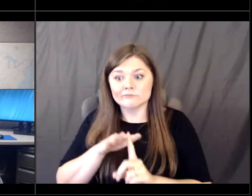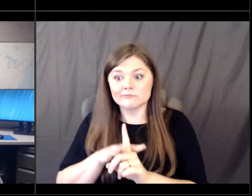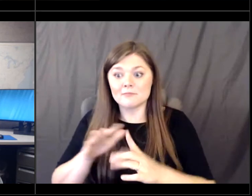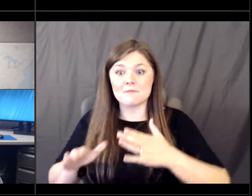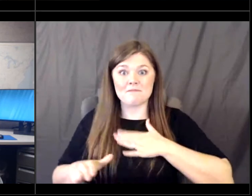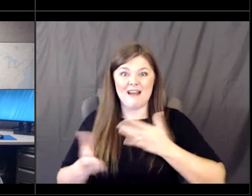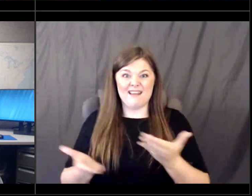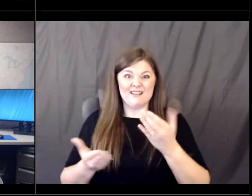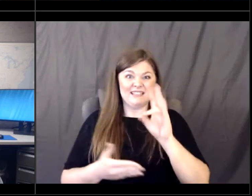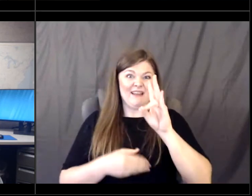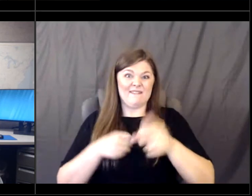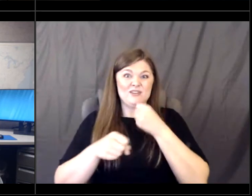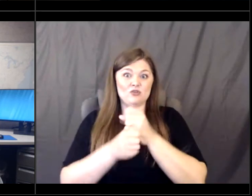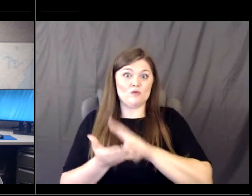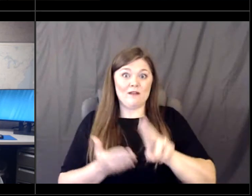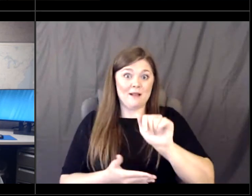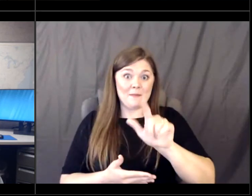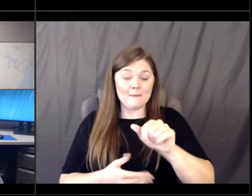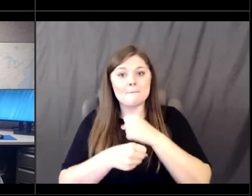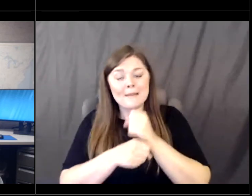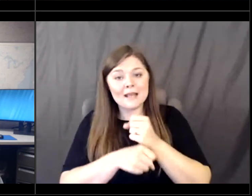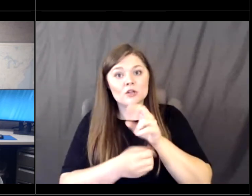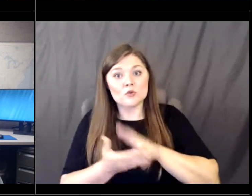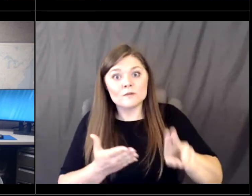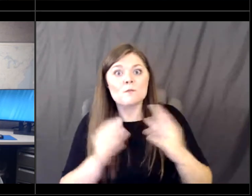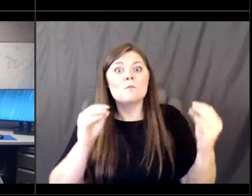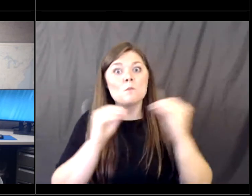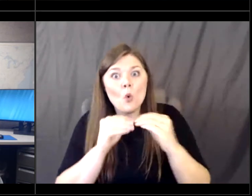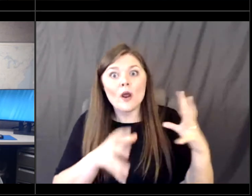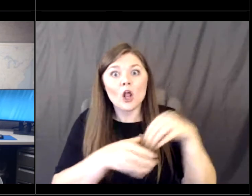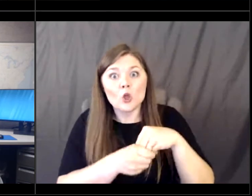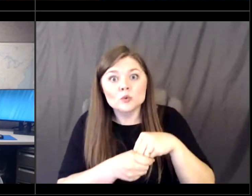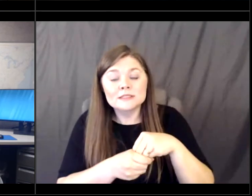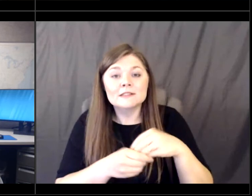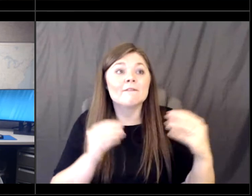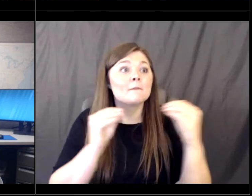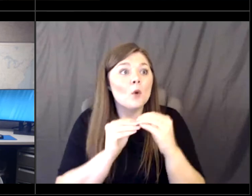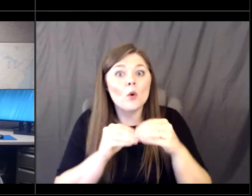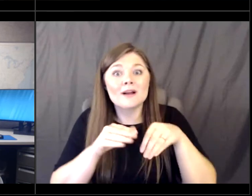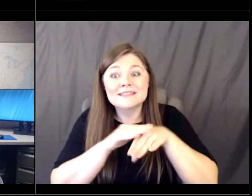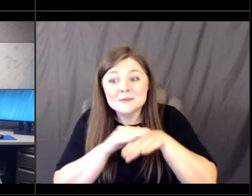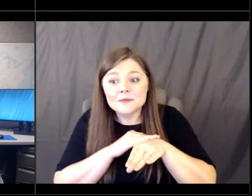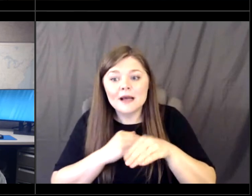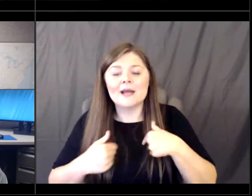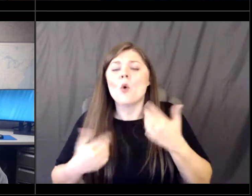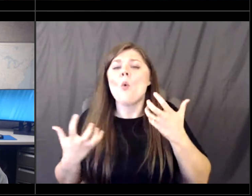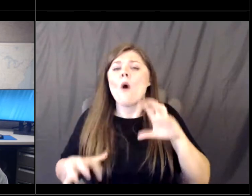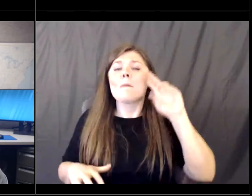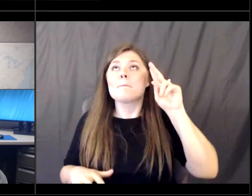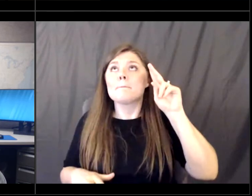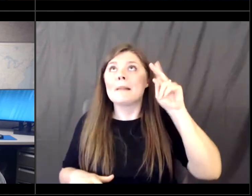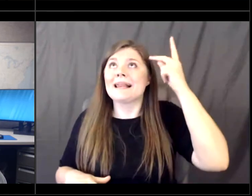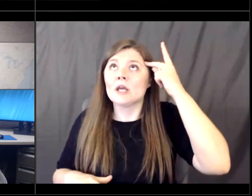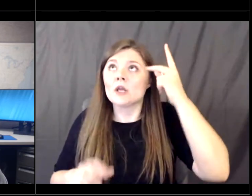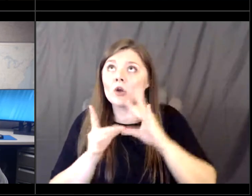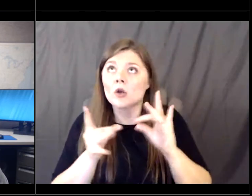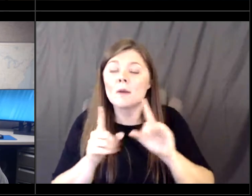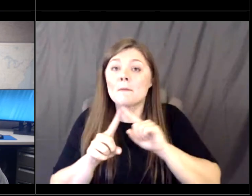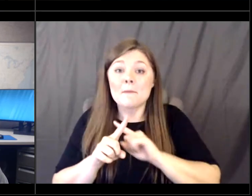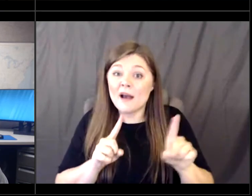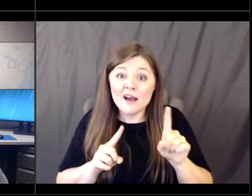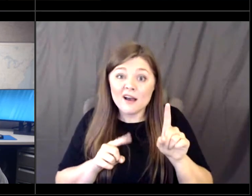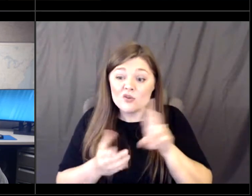Alabama is making the university more inclusive and accessible. And not to get too political, the University of Alabama is not inclusive and accessible